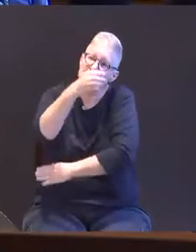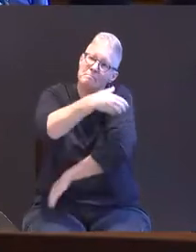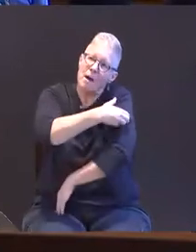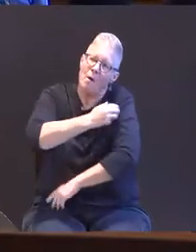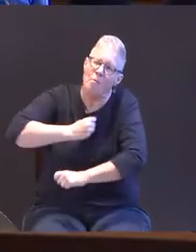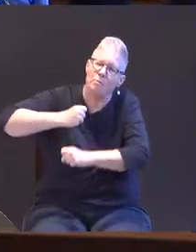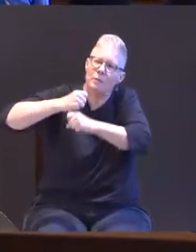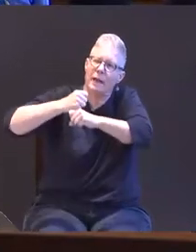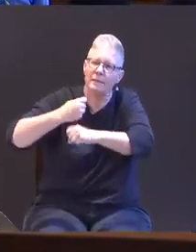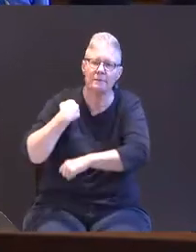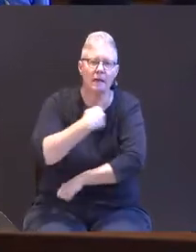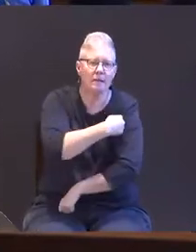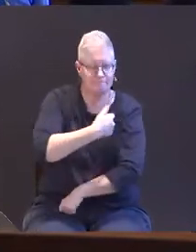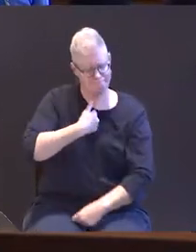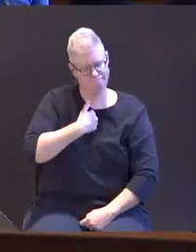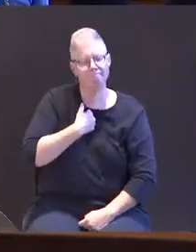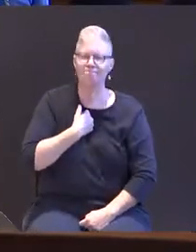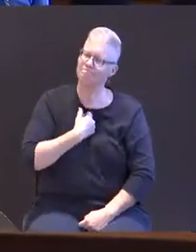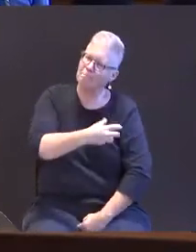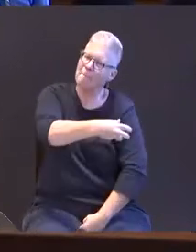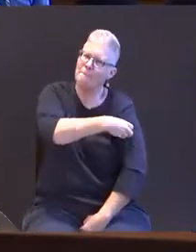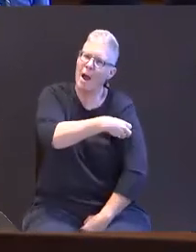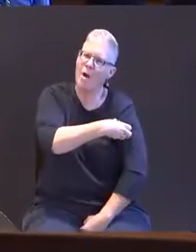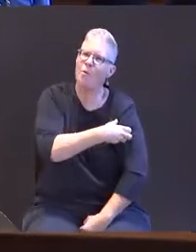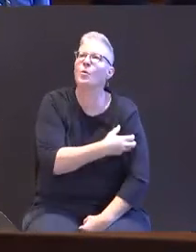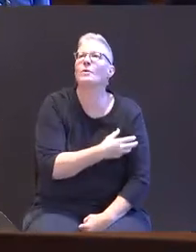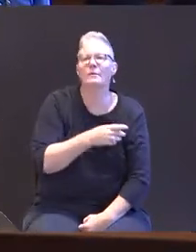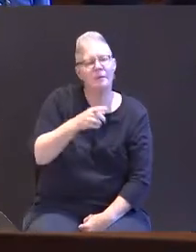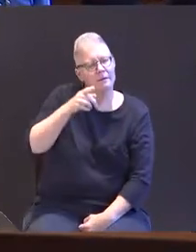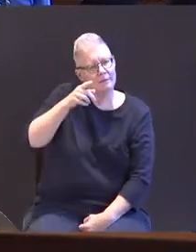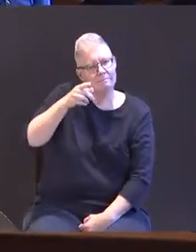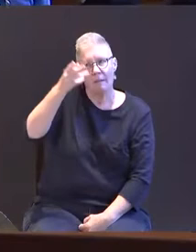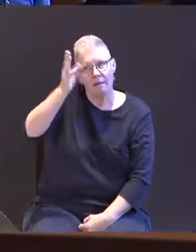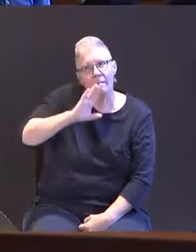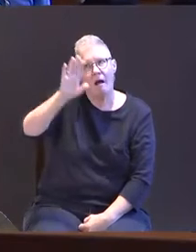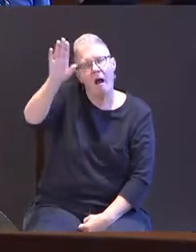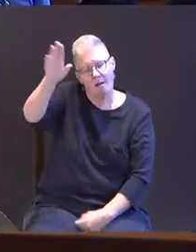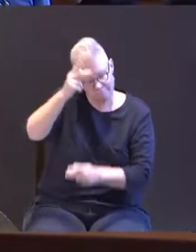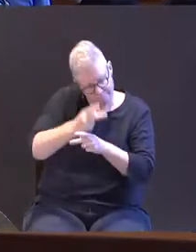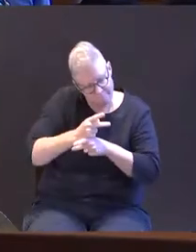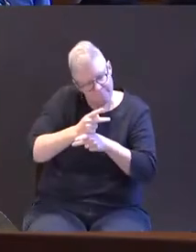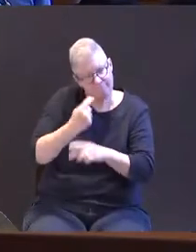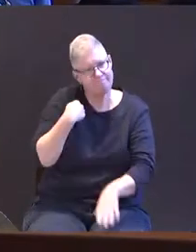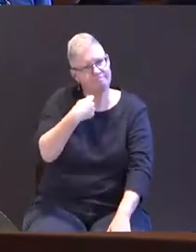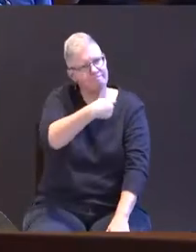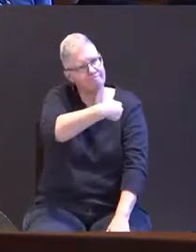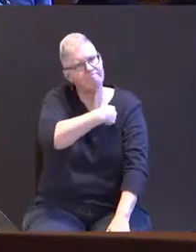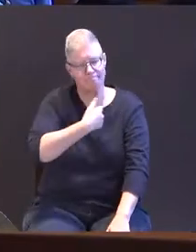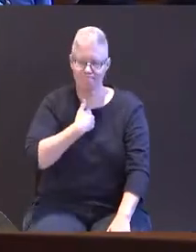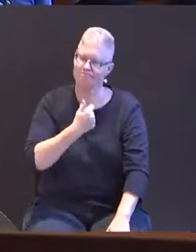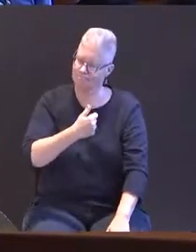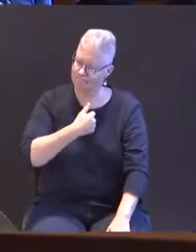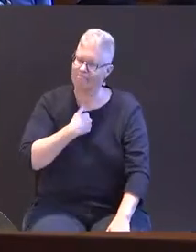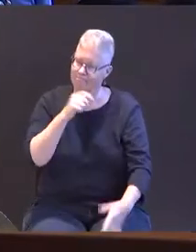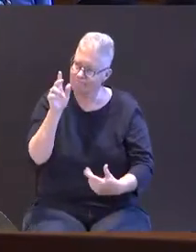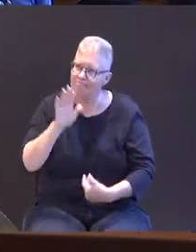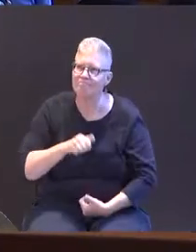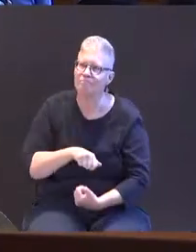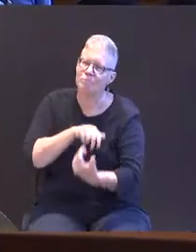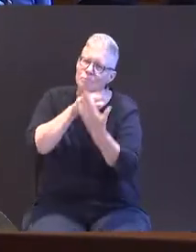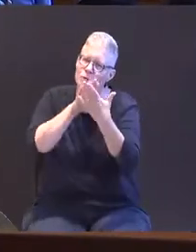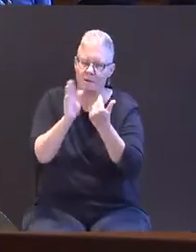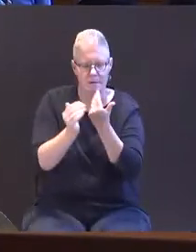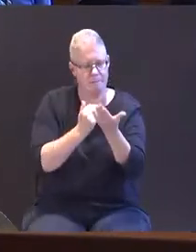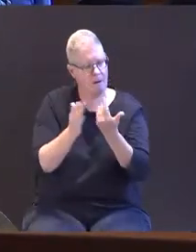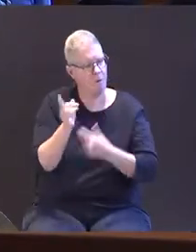am power. Presence of God watches over us, I am presence. Wherever we are, God is, I